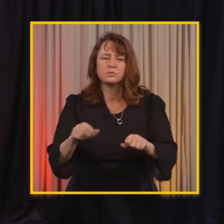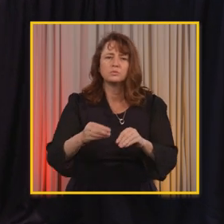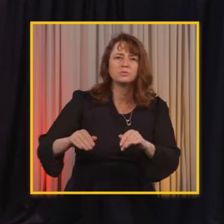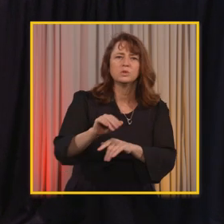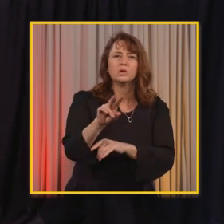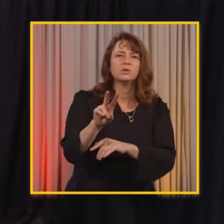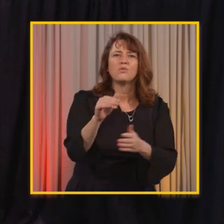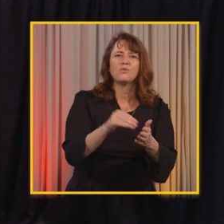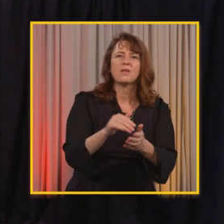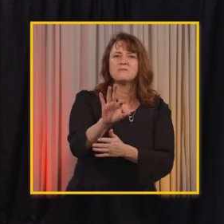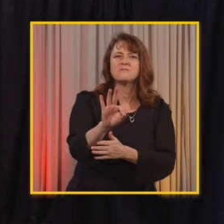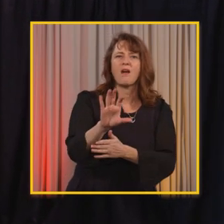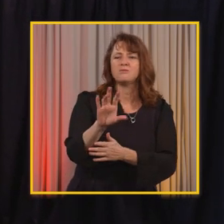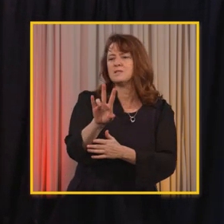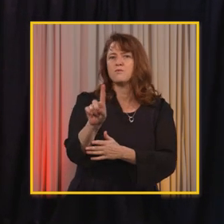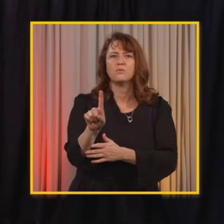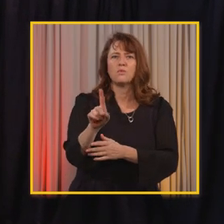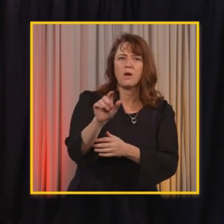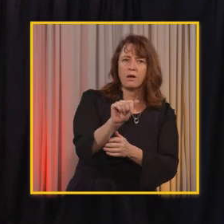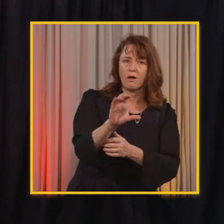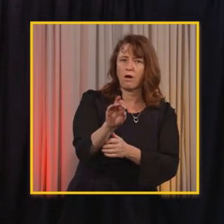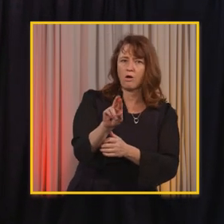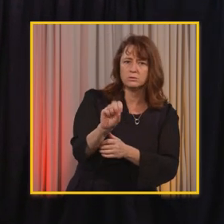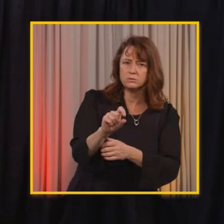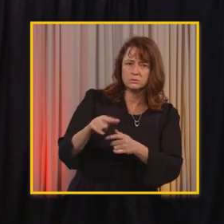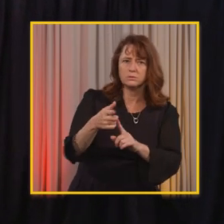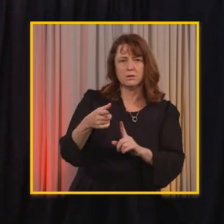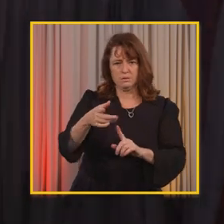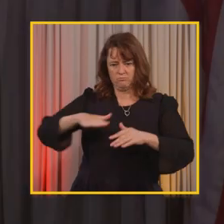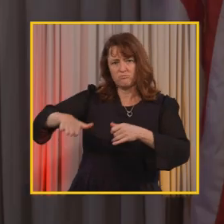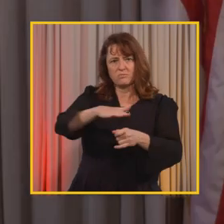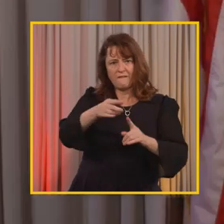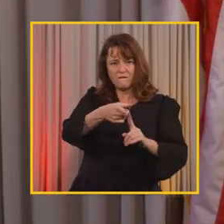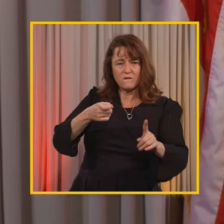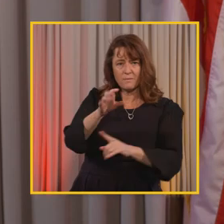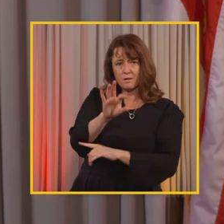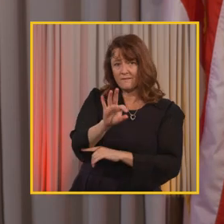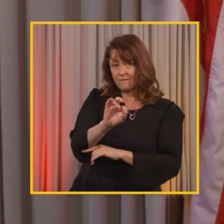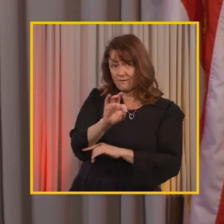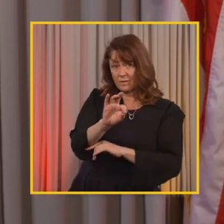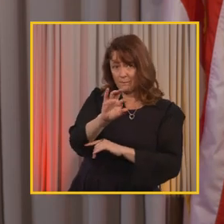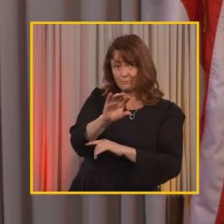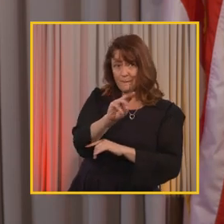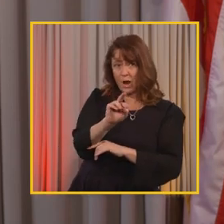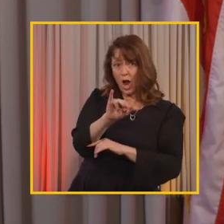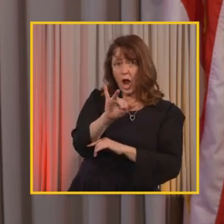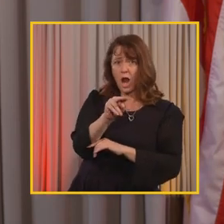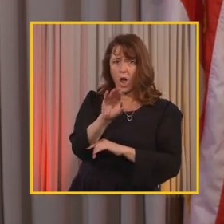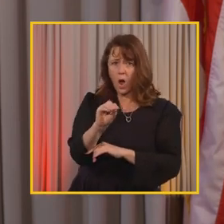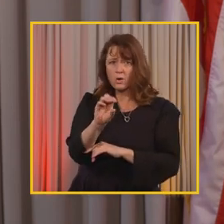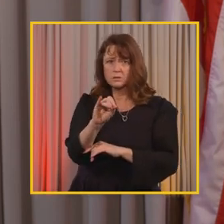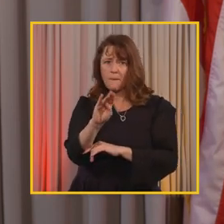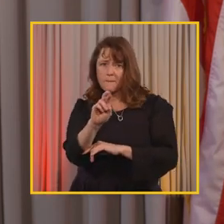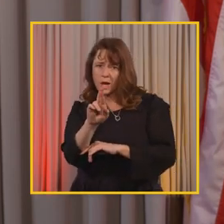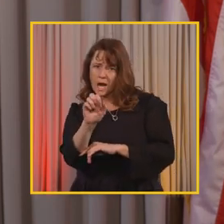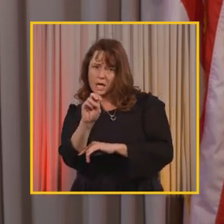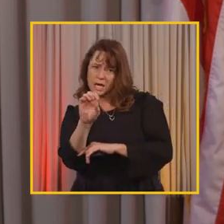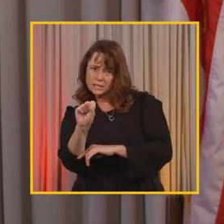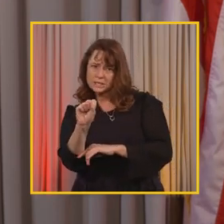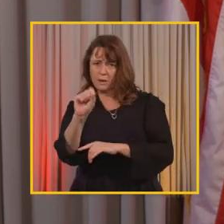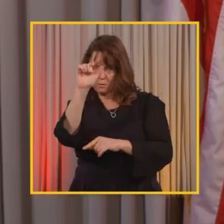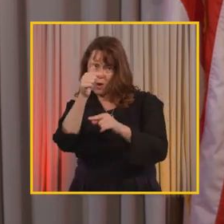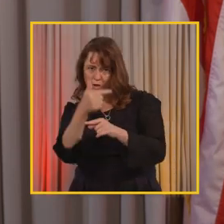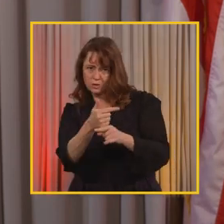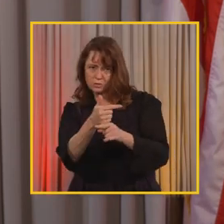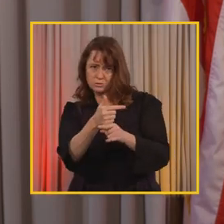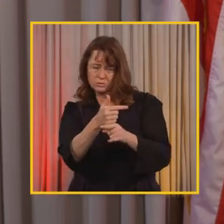government 2,971 acres of Rancho de Alisal from the Feliciano and Mariano Sobranes brothers.